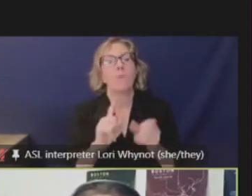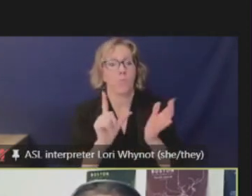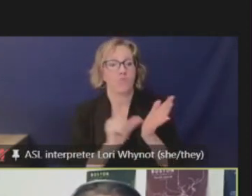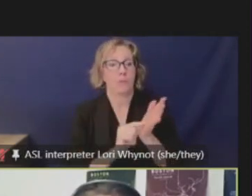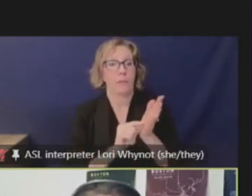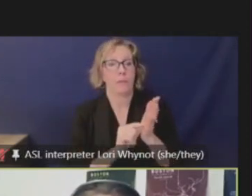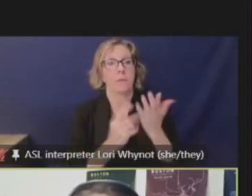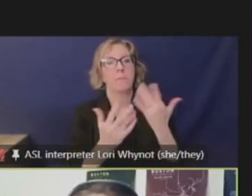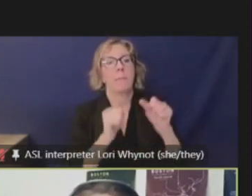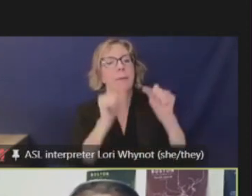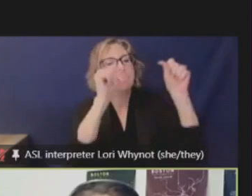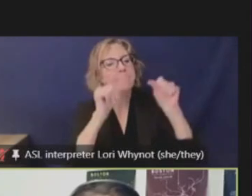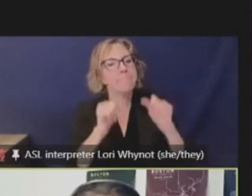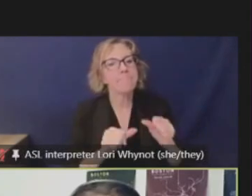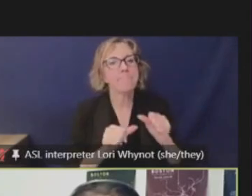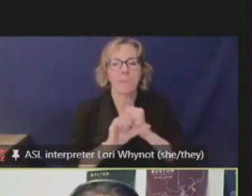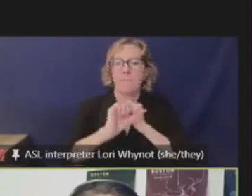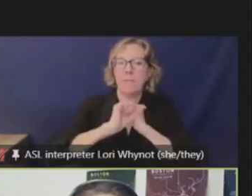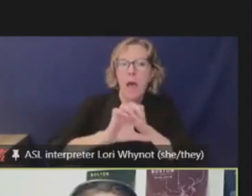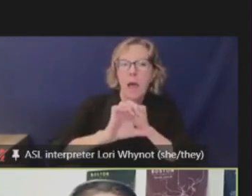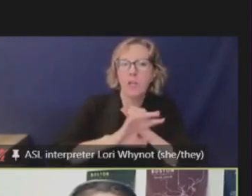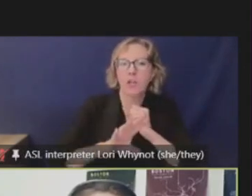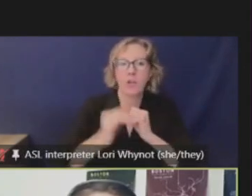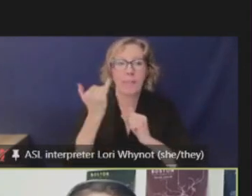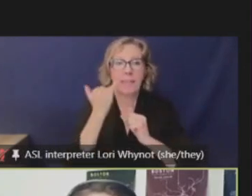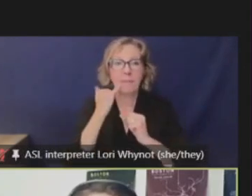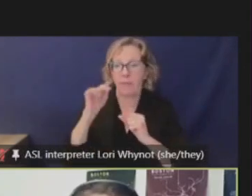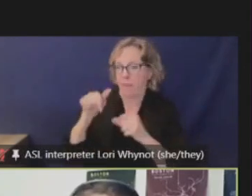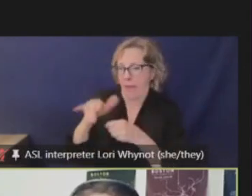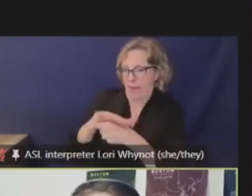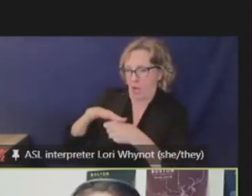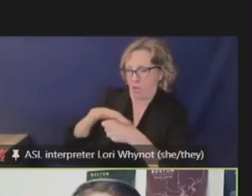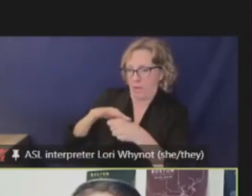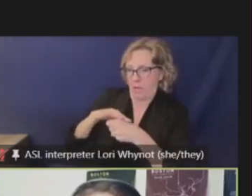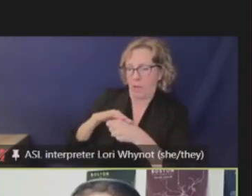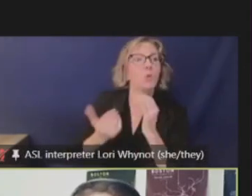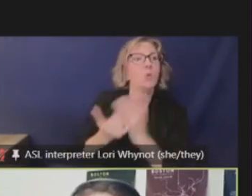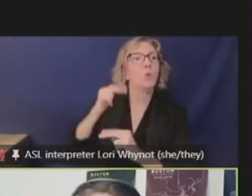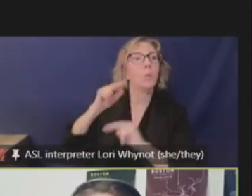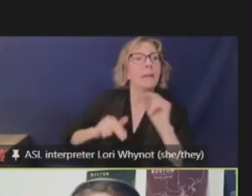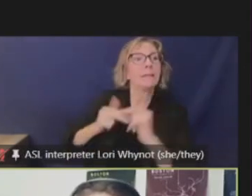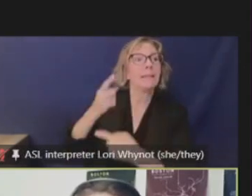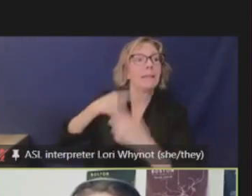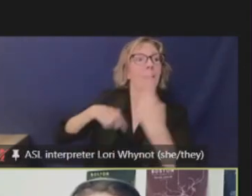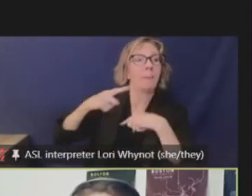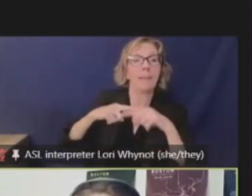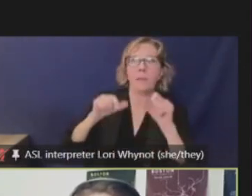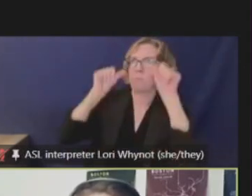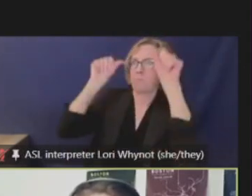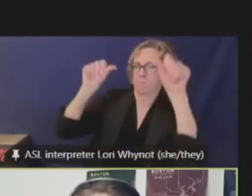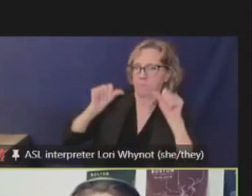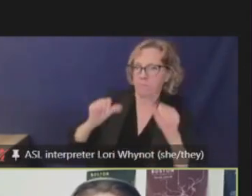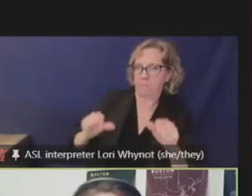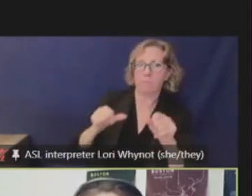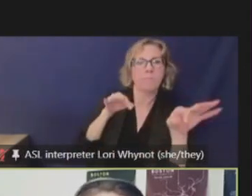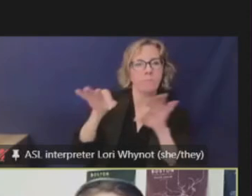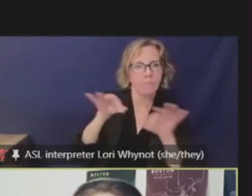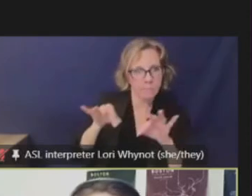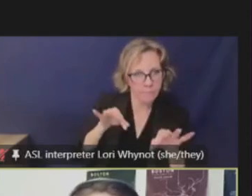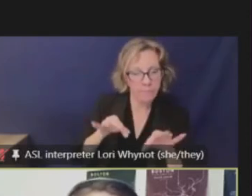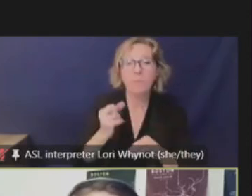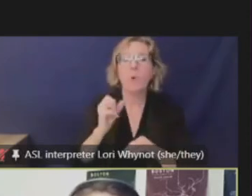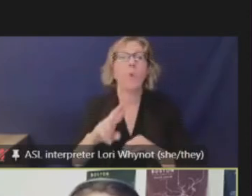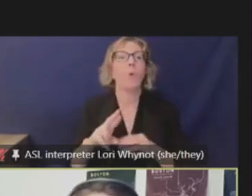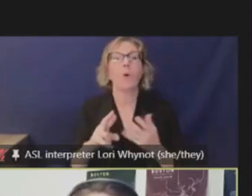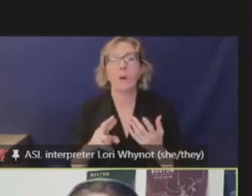or infographics nearby a project, having signage right out in front of a development project so that